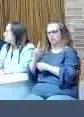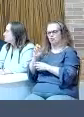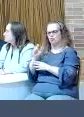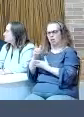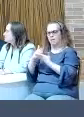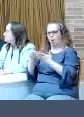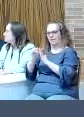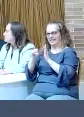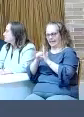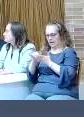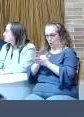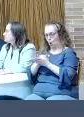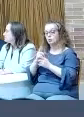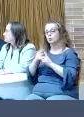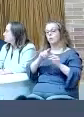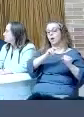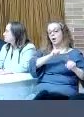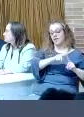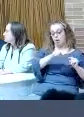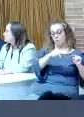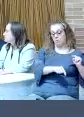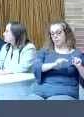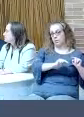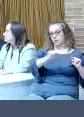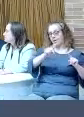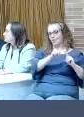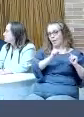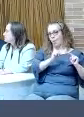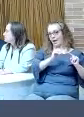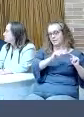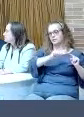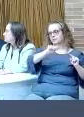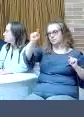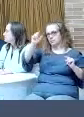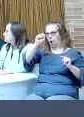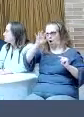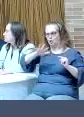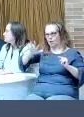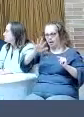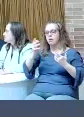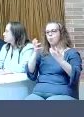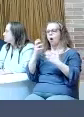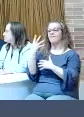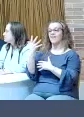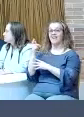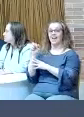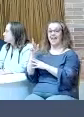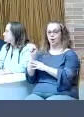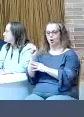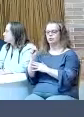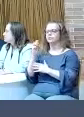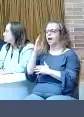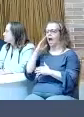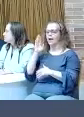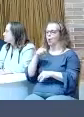somebody comes from New York City and they say they want five acres in this huge house I know that they have